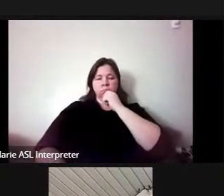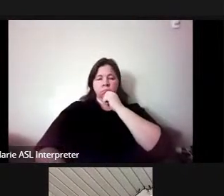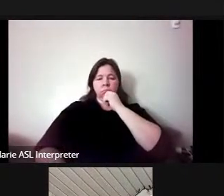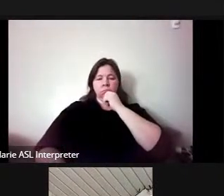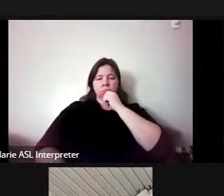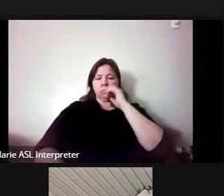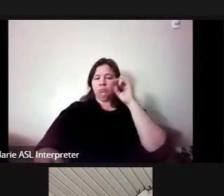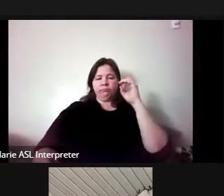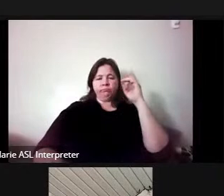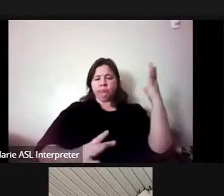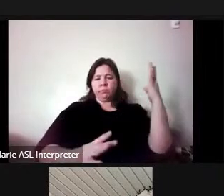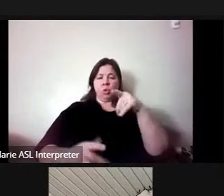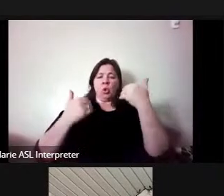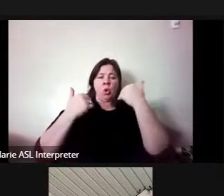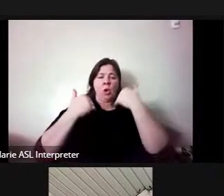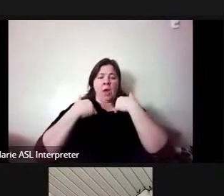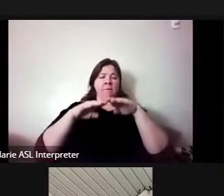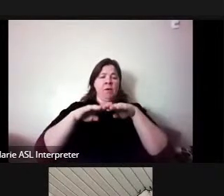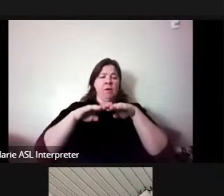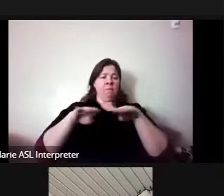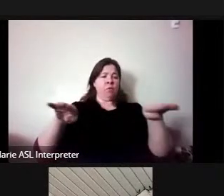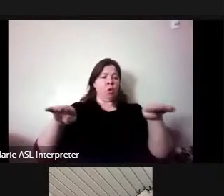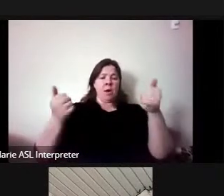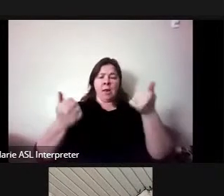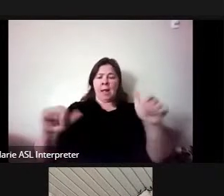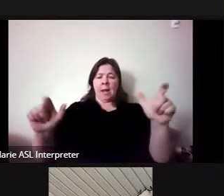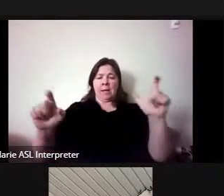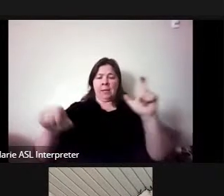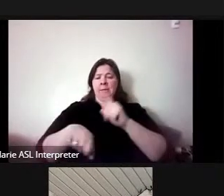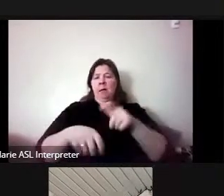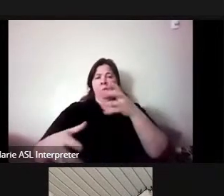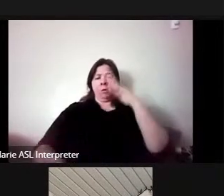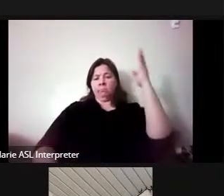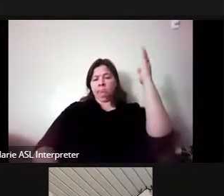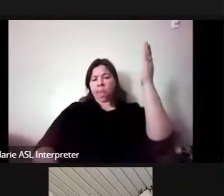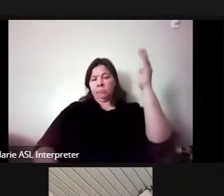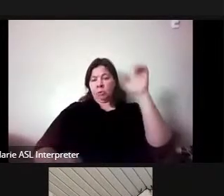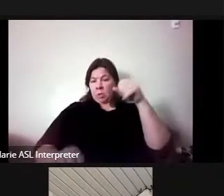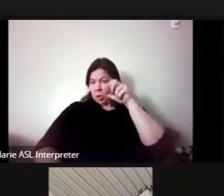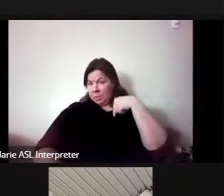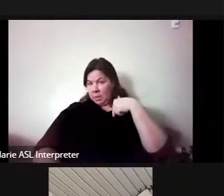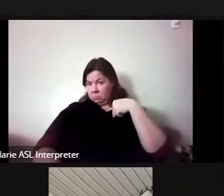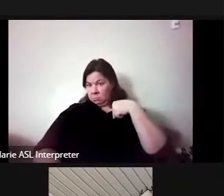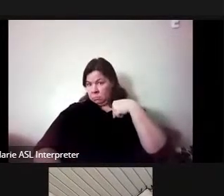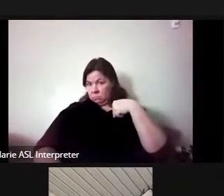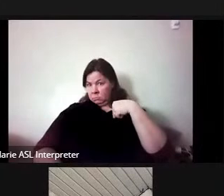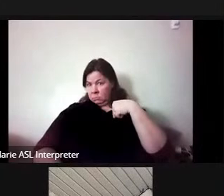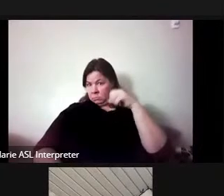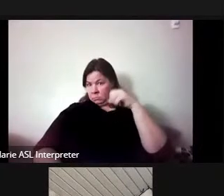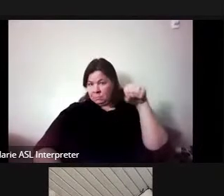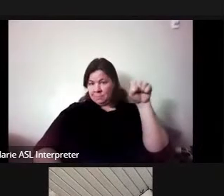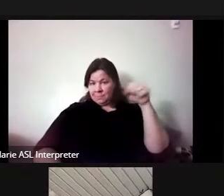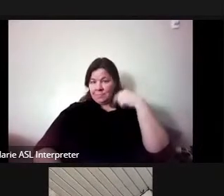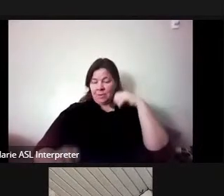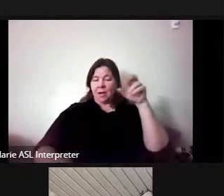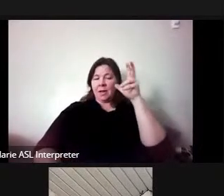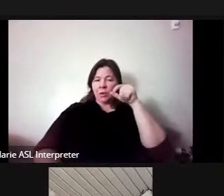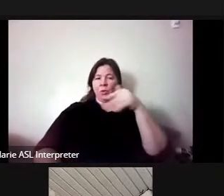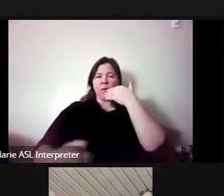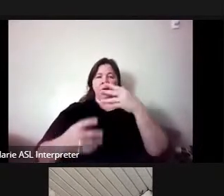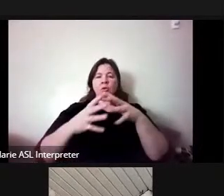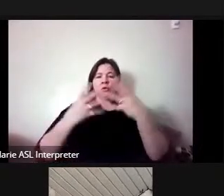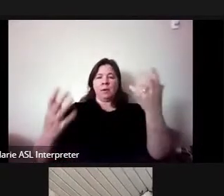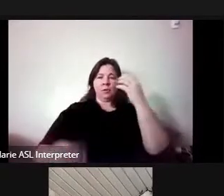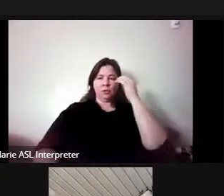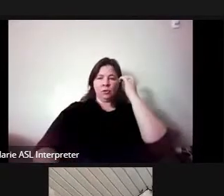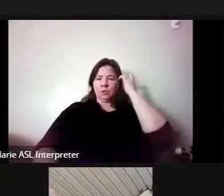So you have the floor at any time, Julie. And are you hearing me? Yes, I can hear you. Thank you so